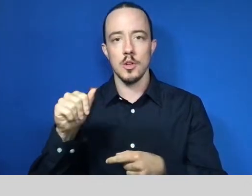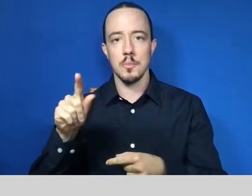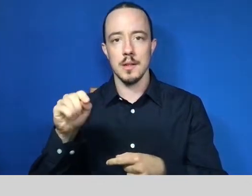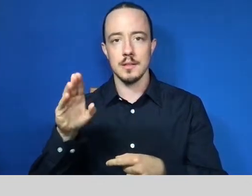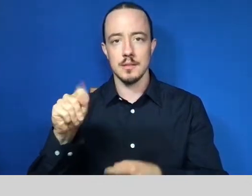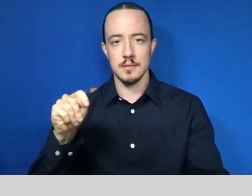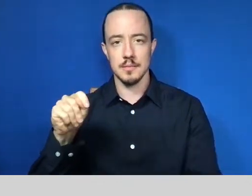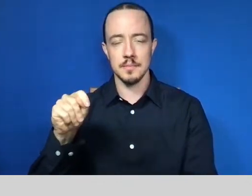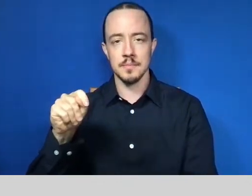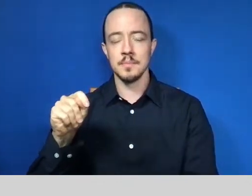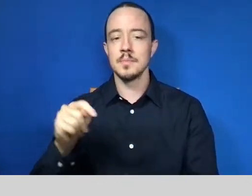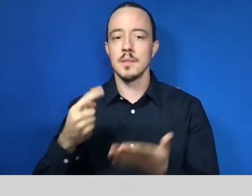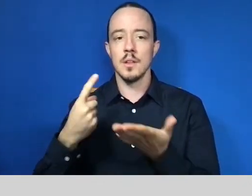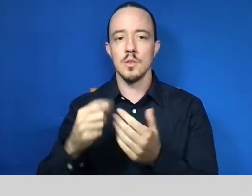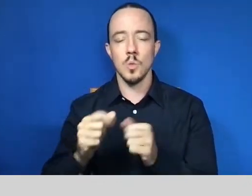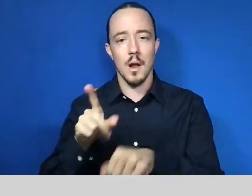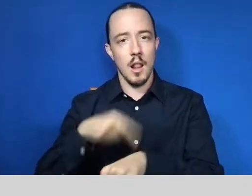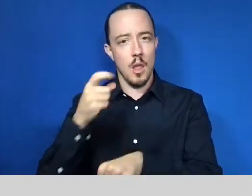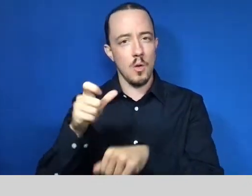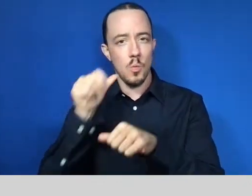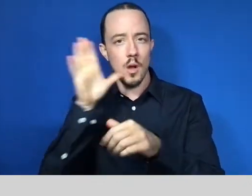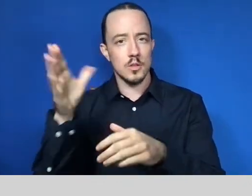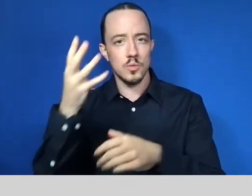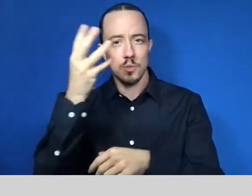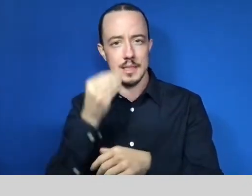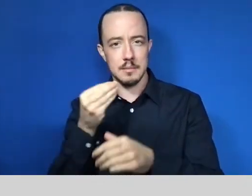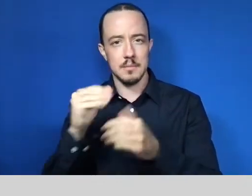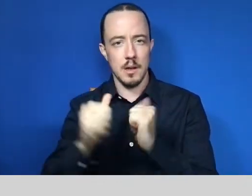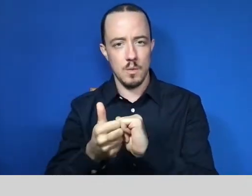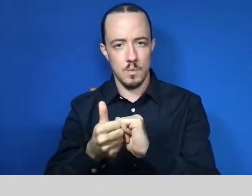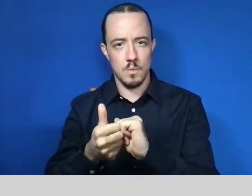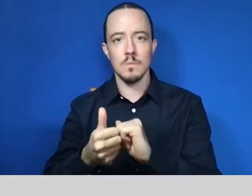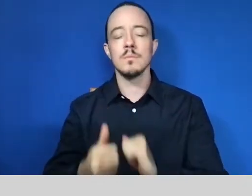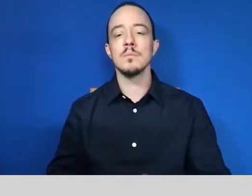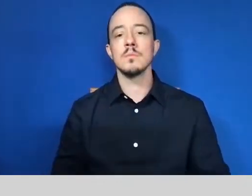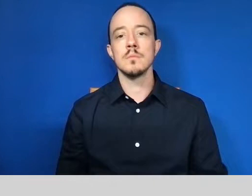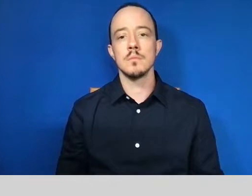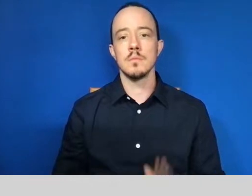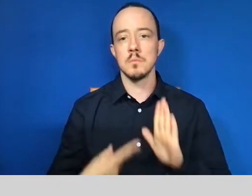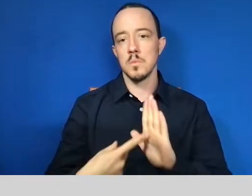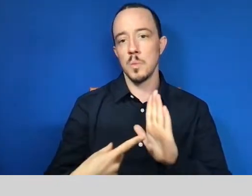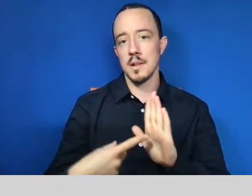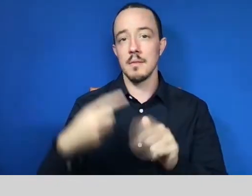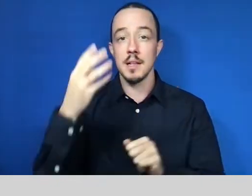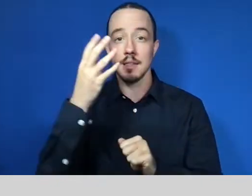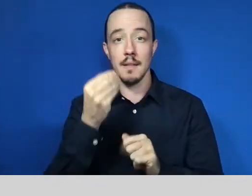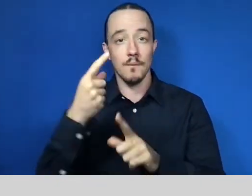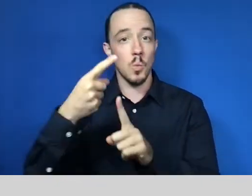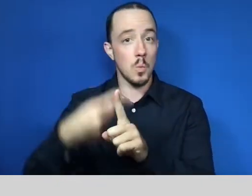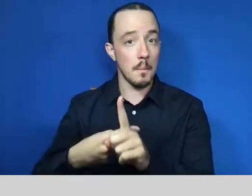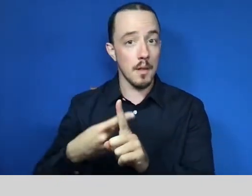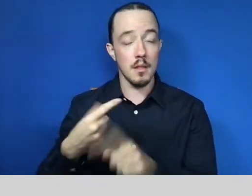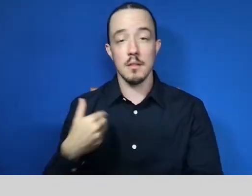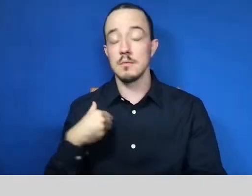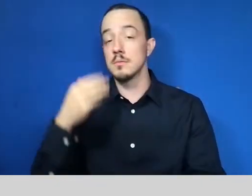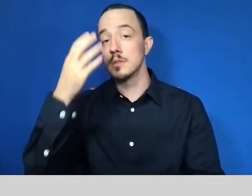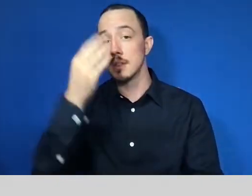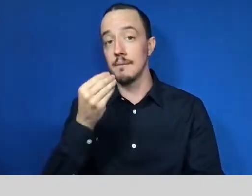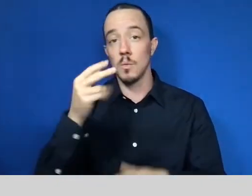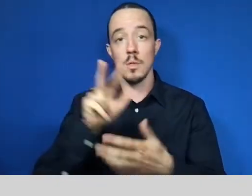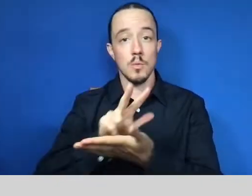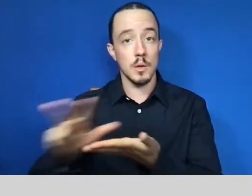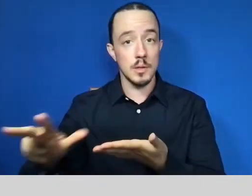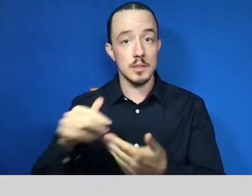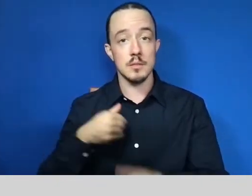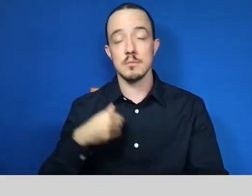our function for how long we want it to sleep. So we would be able to sleep for 1 month,